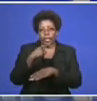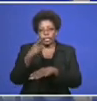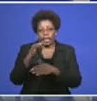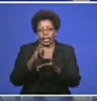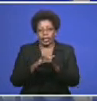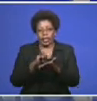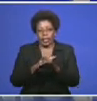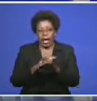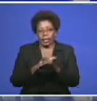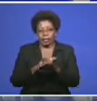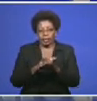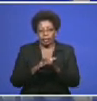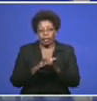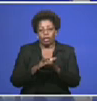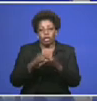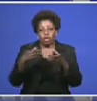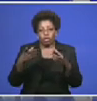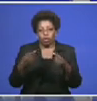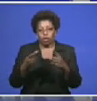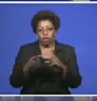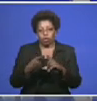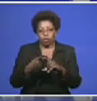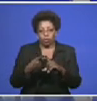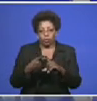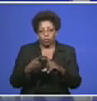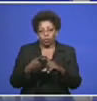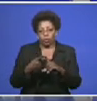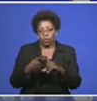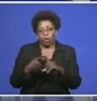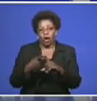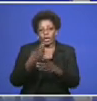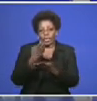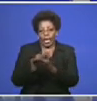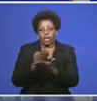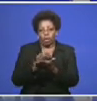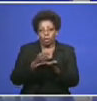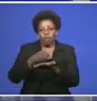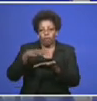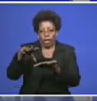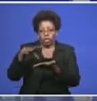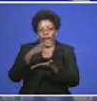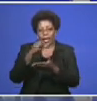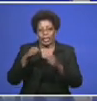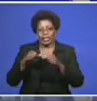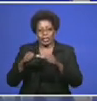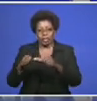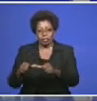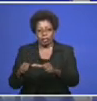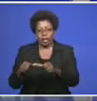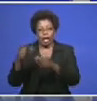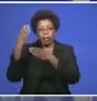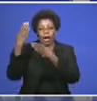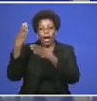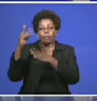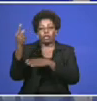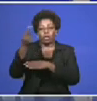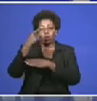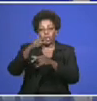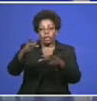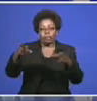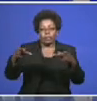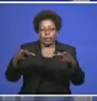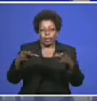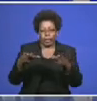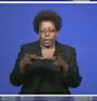says is currently being conducted to determine its economic value and sustainability. He says the Bahamas is the only place found